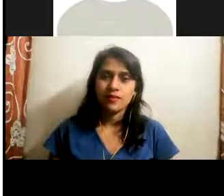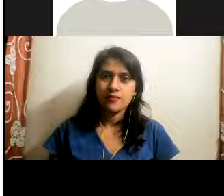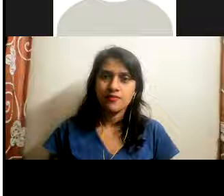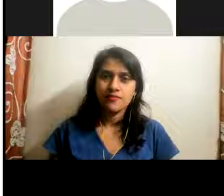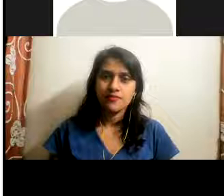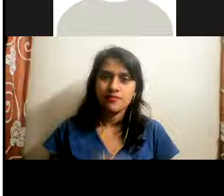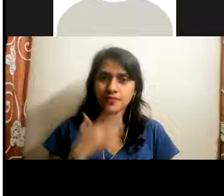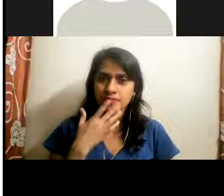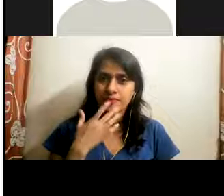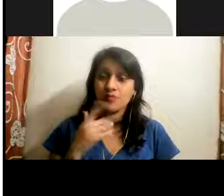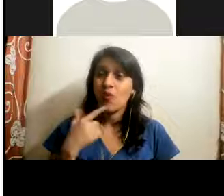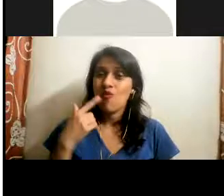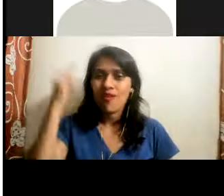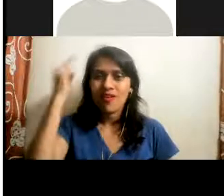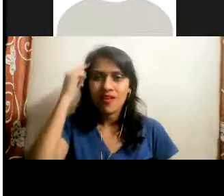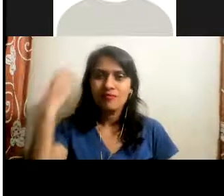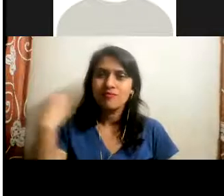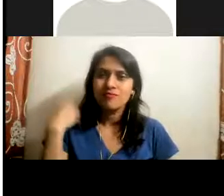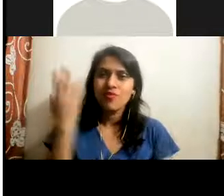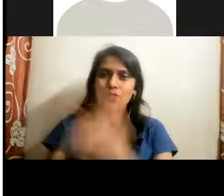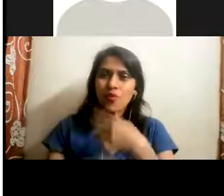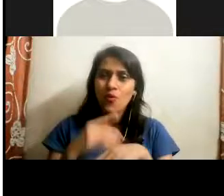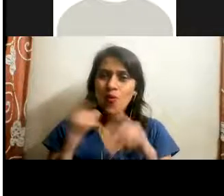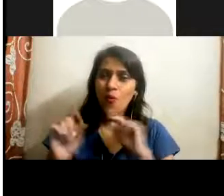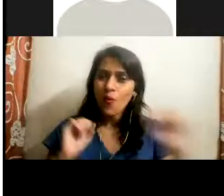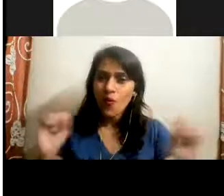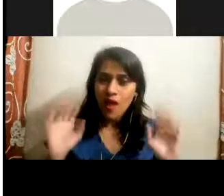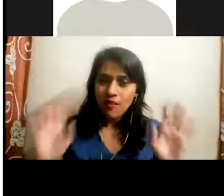intellectually disabled people, and so on and so forth. And